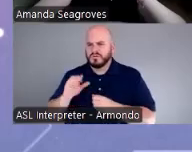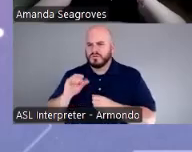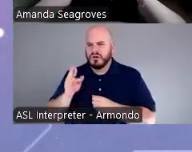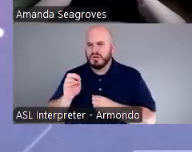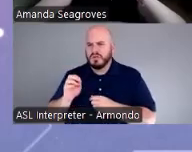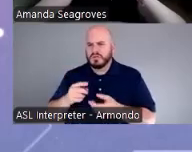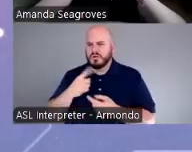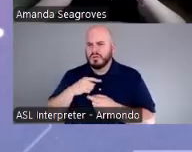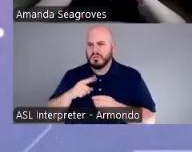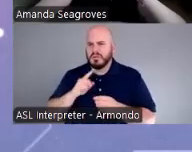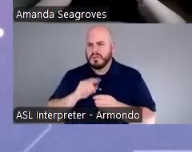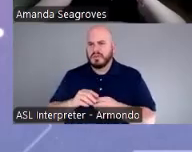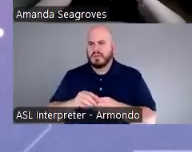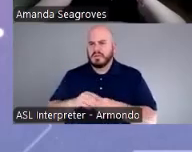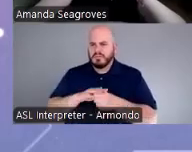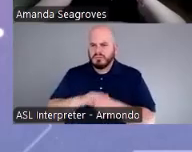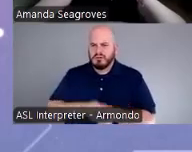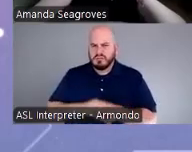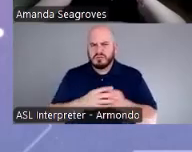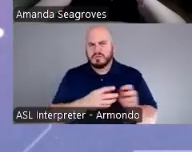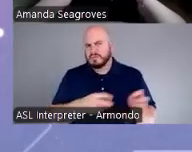unable to answer, unfortunately.